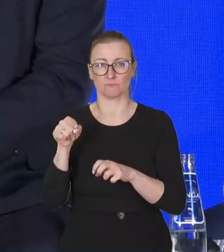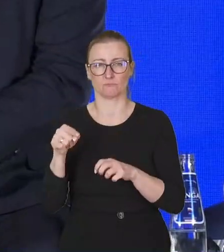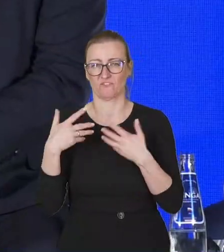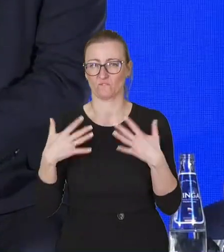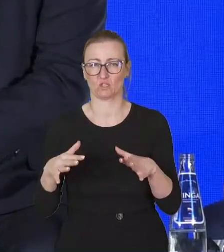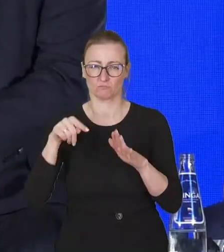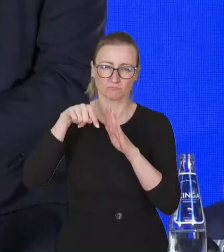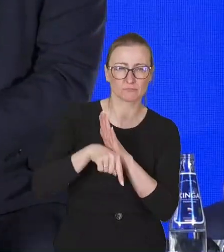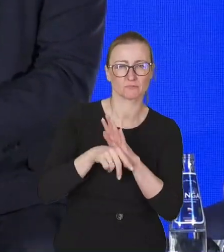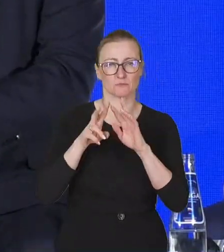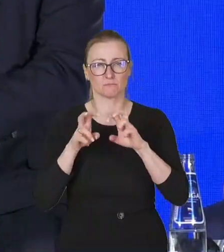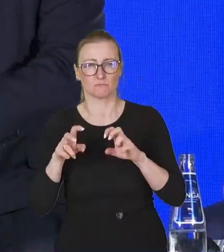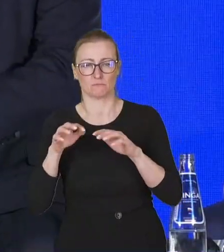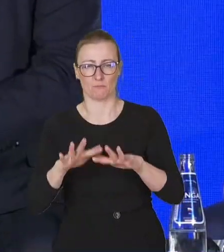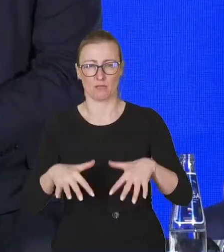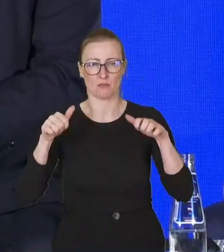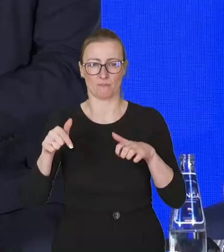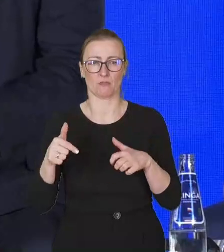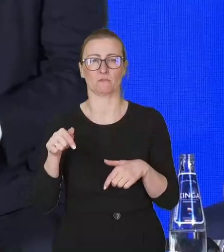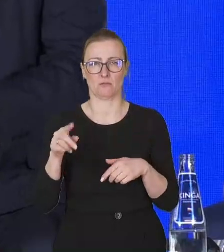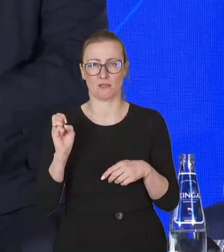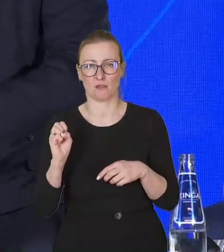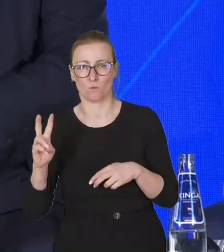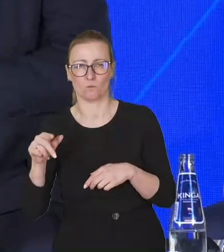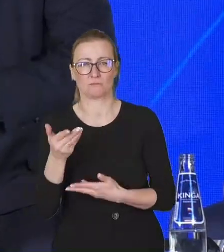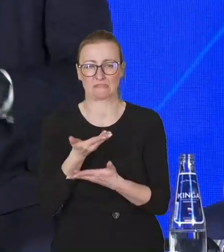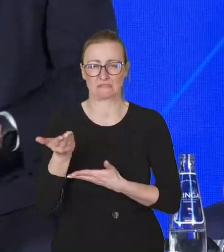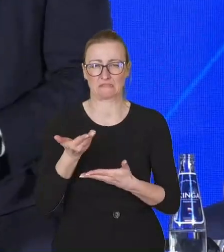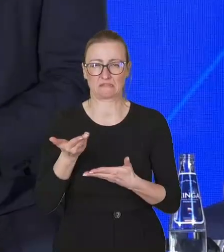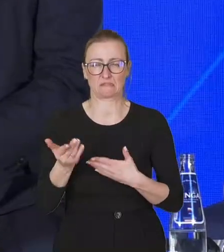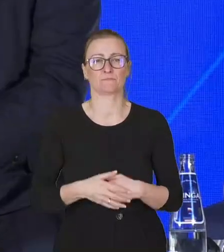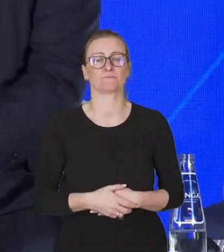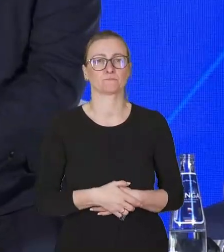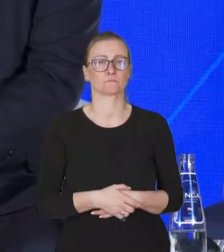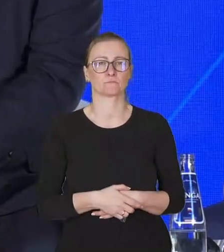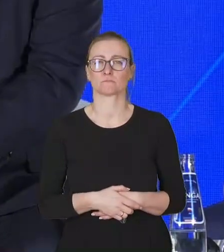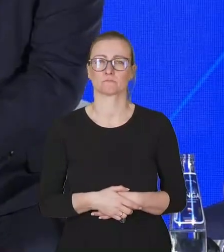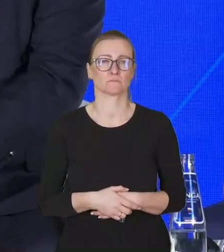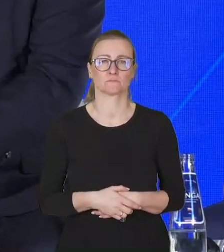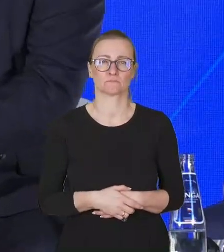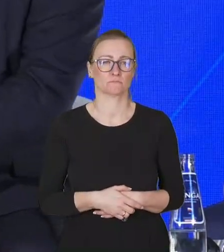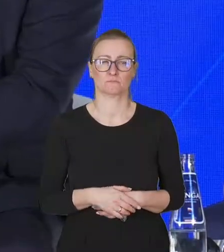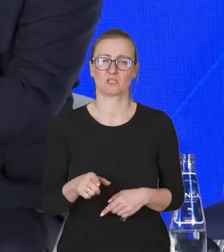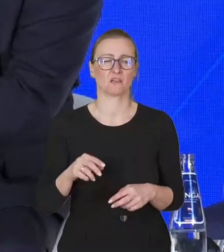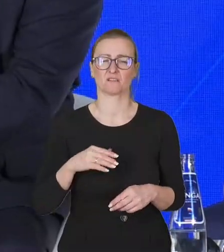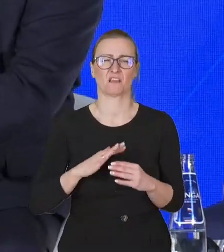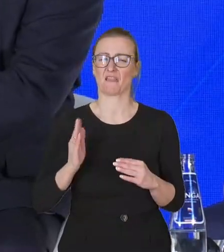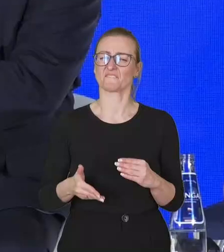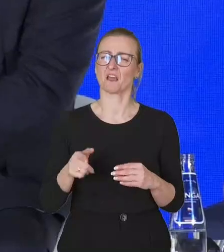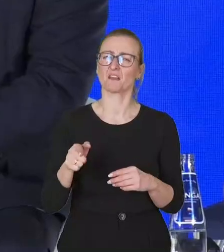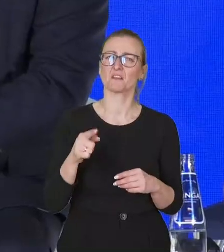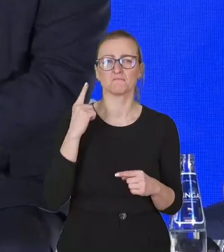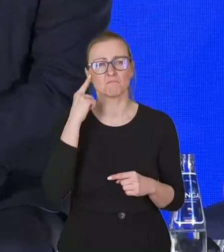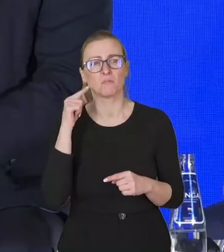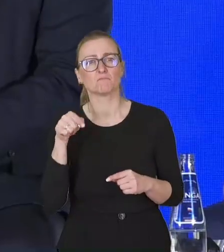we are not saying that the green issues, the green revolution, if you like, are not important any longer. I